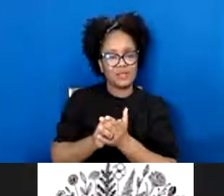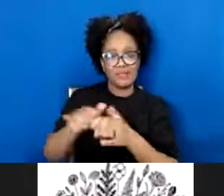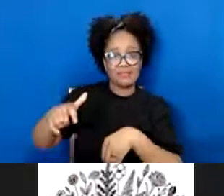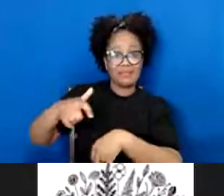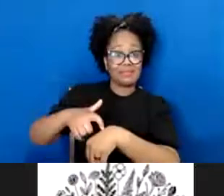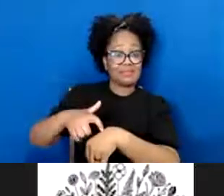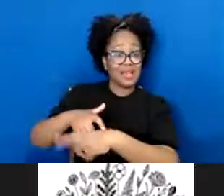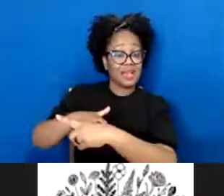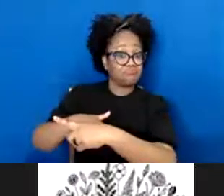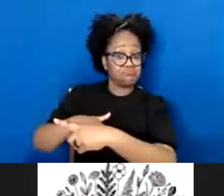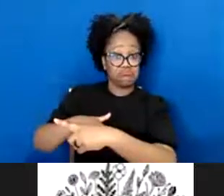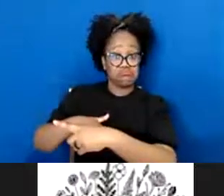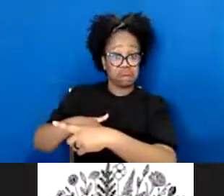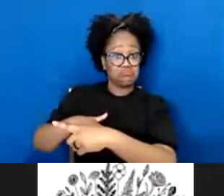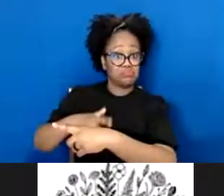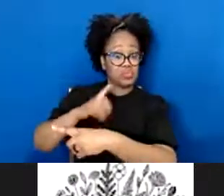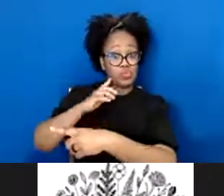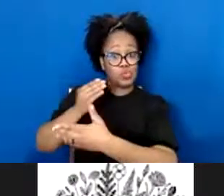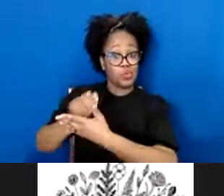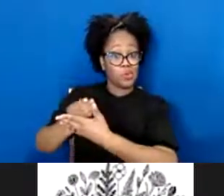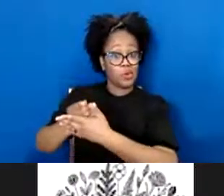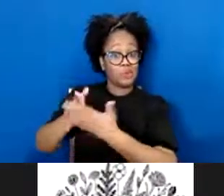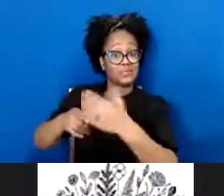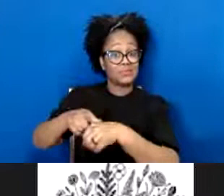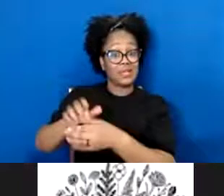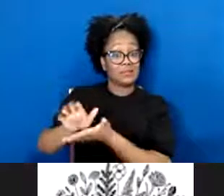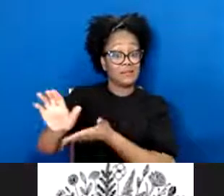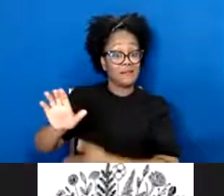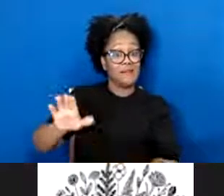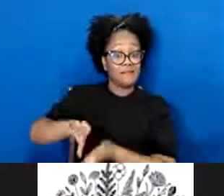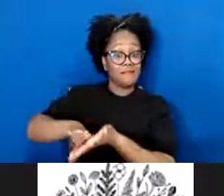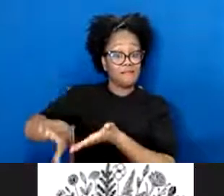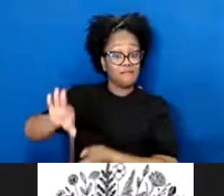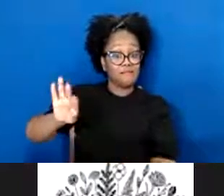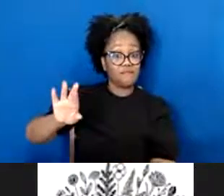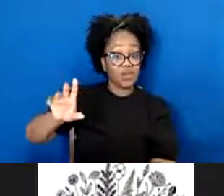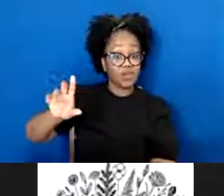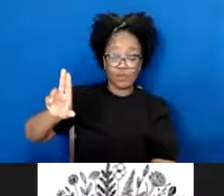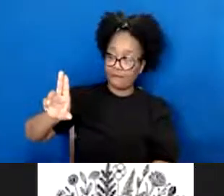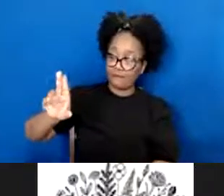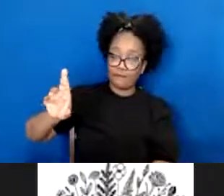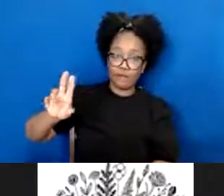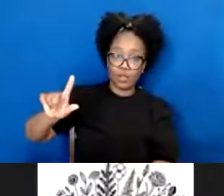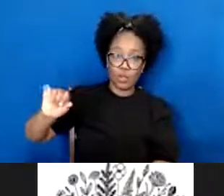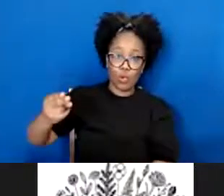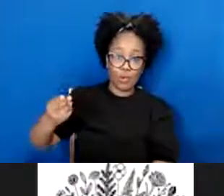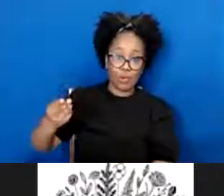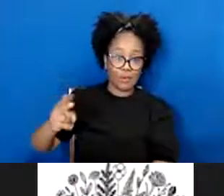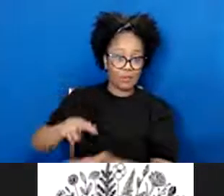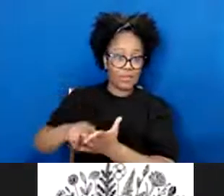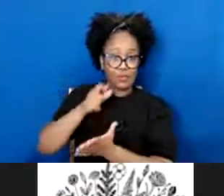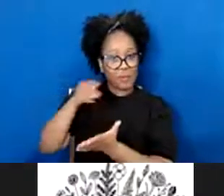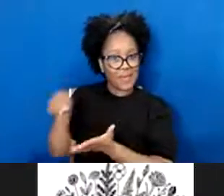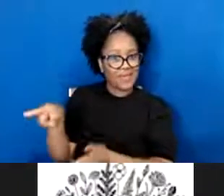Jackson would like, that's literally, sometimes they'd be like, we don't have a check for you today, but you can go get as much food as you. So it was tough because people would assume